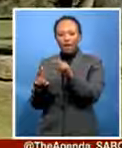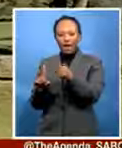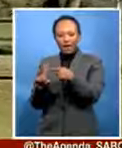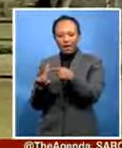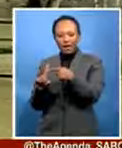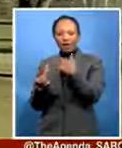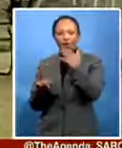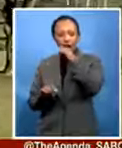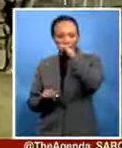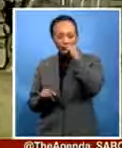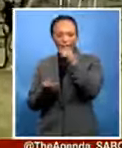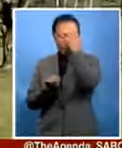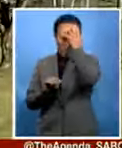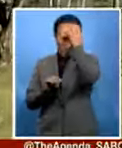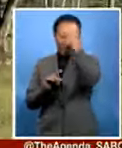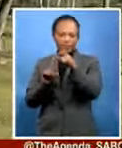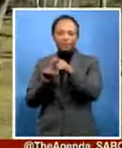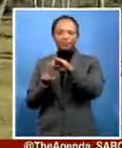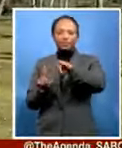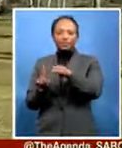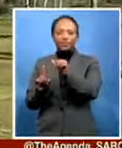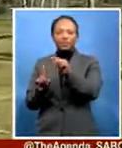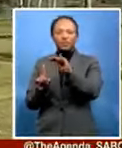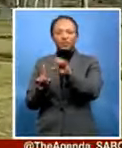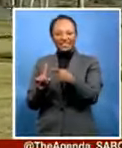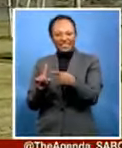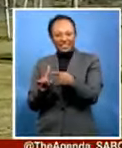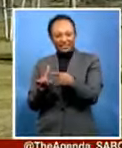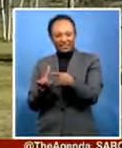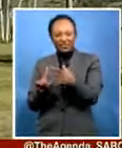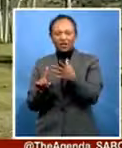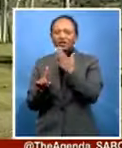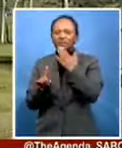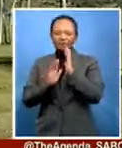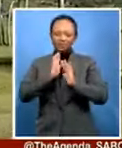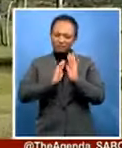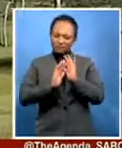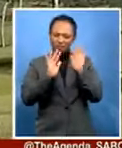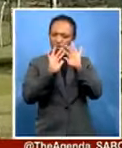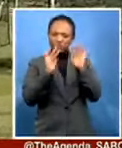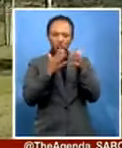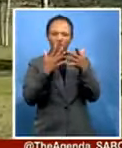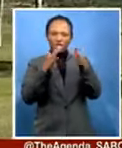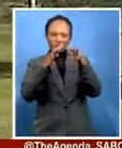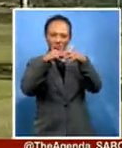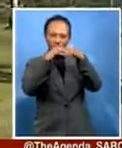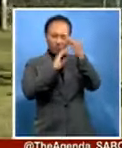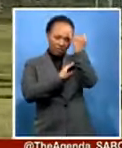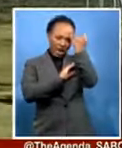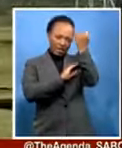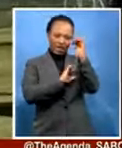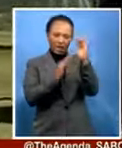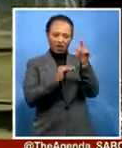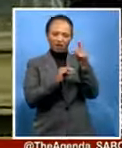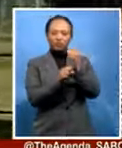Professor James Larkin, let's first talk just how in the world did you manage to come up with such a creative way to ensure that our rhinos are safe in the